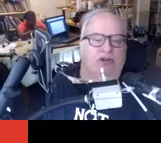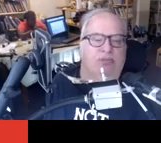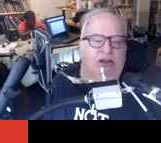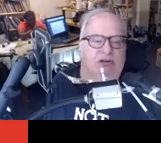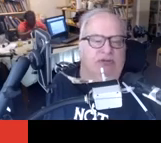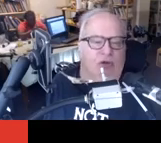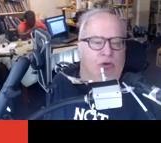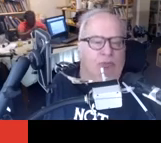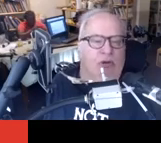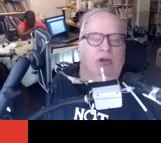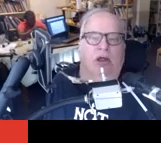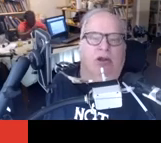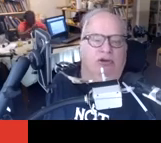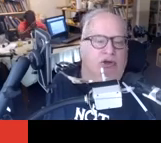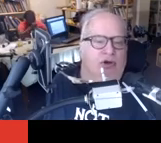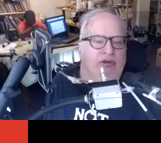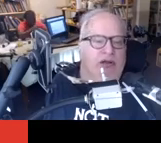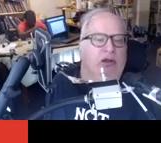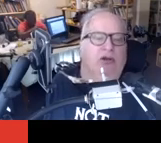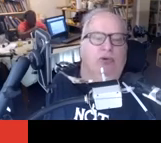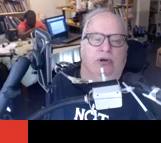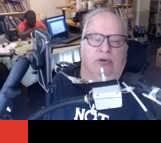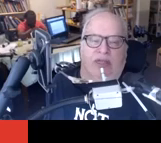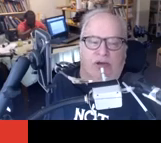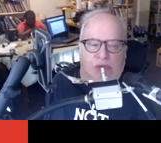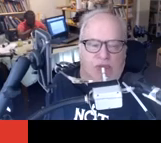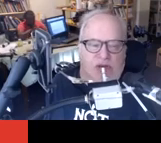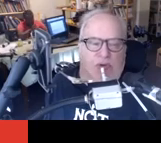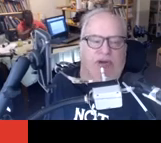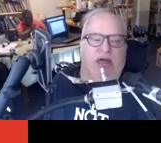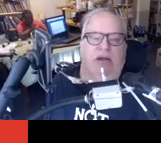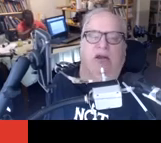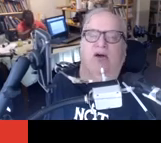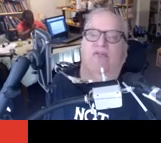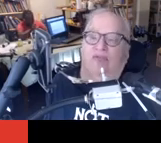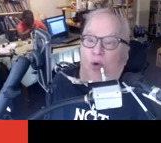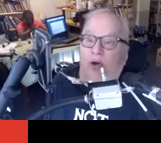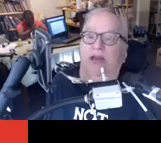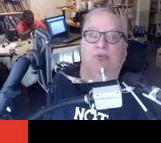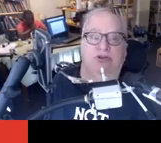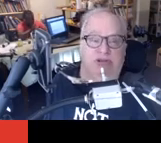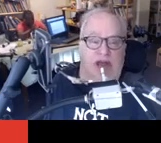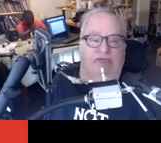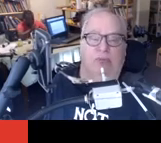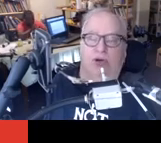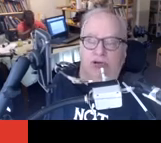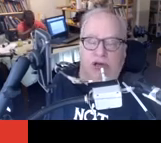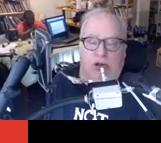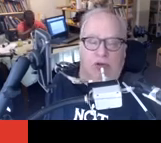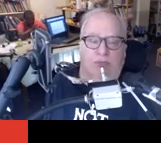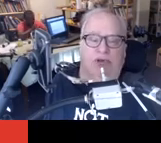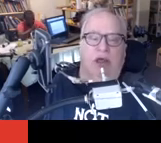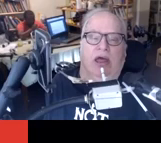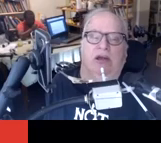people are especially vulnerable to COVID. 200,000 people dead, 40% from